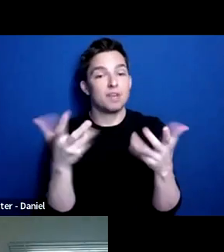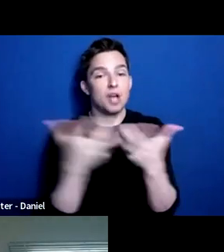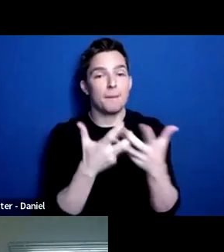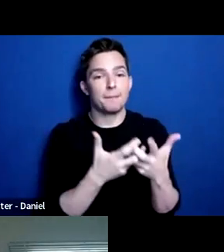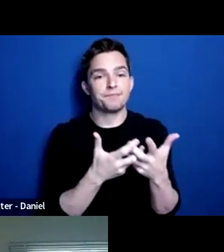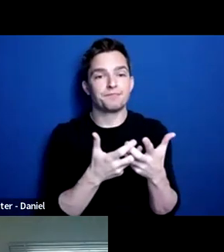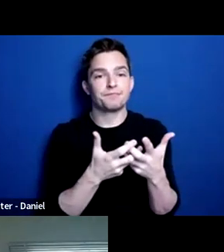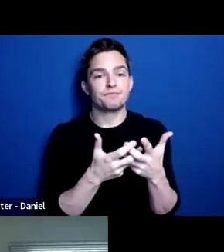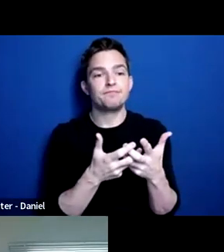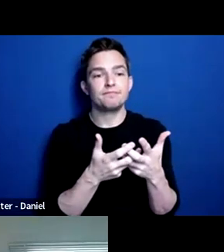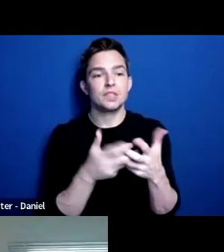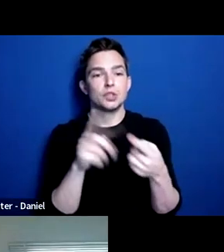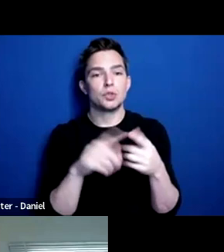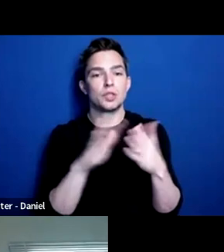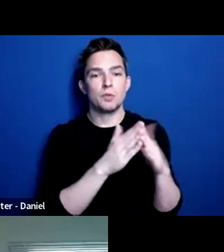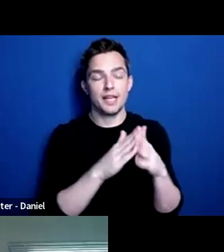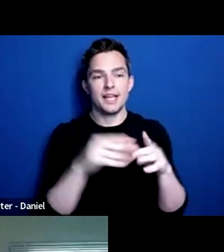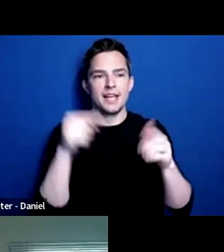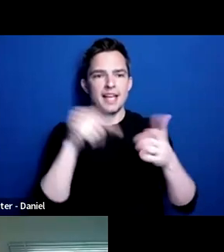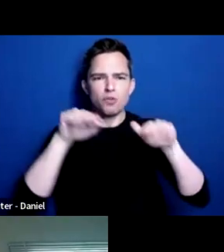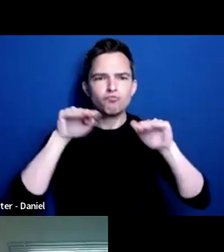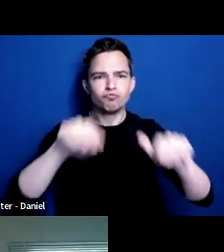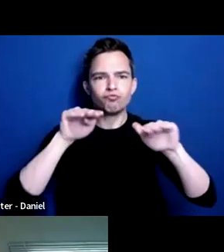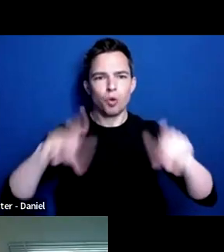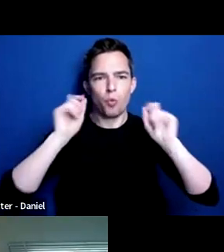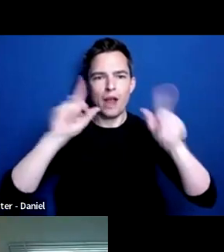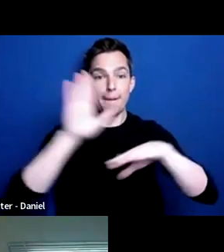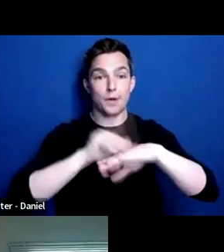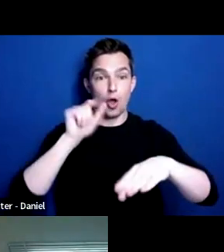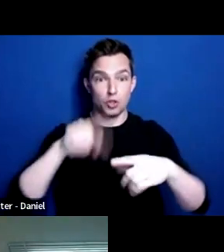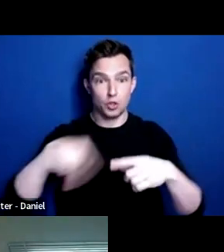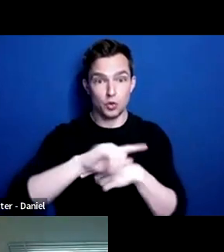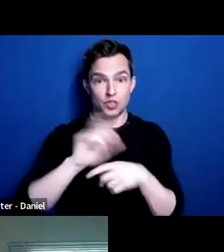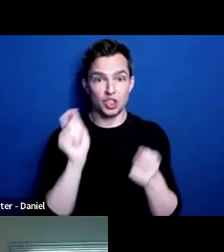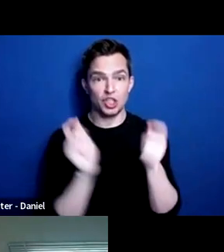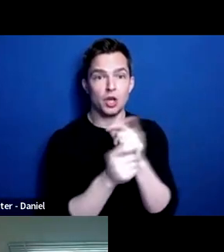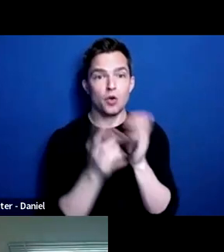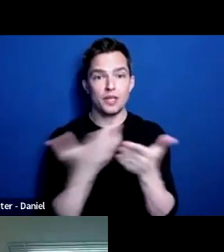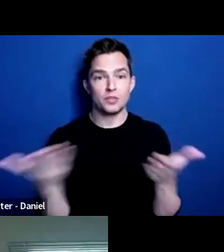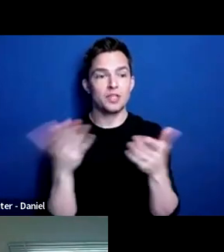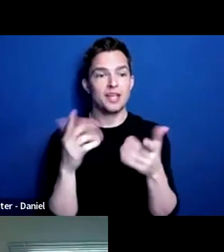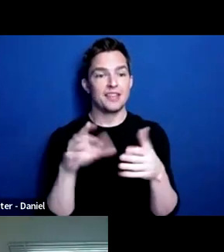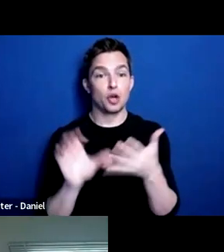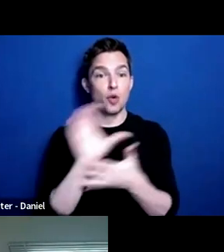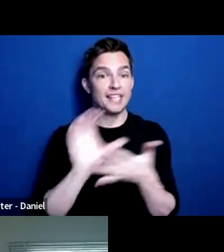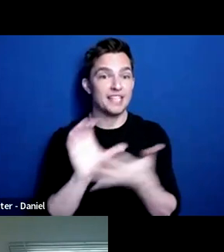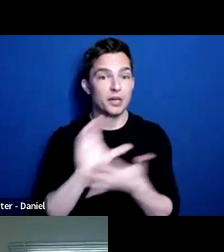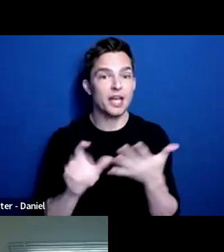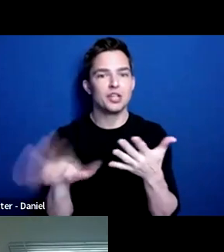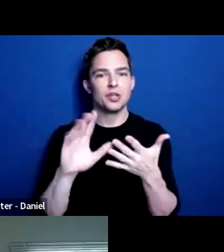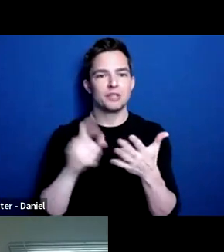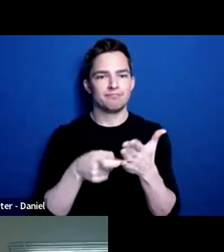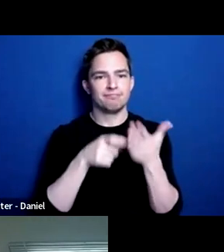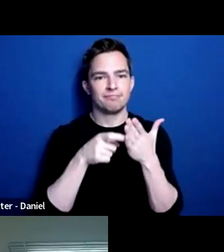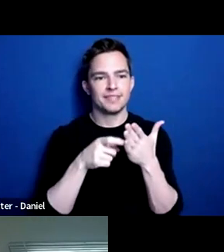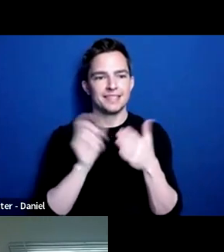is a wake-up call for you to reassess your resources and the different criteria you are setting, which were developed on a